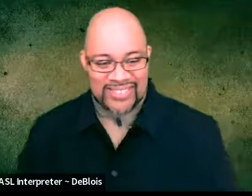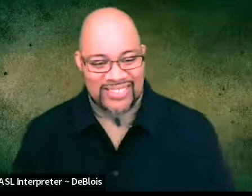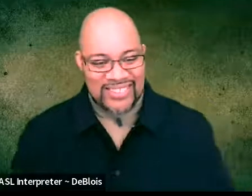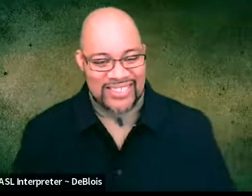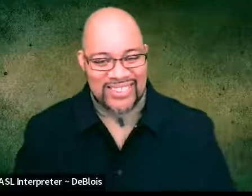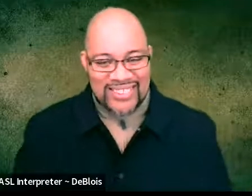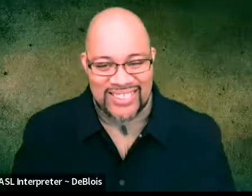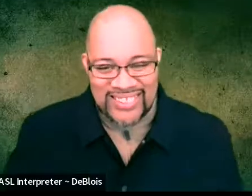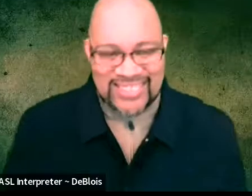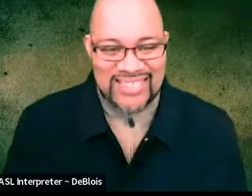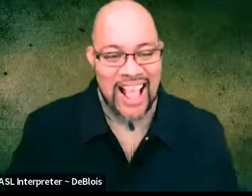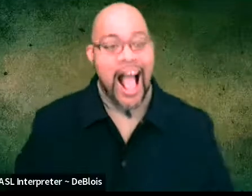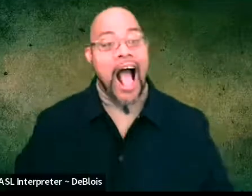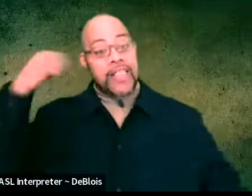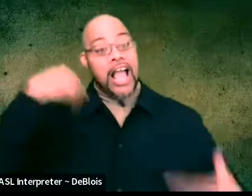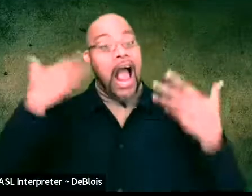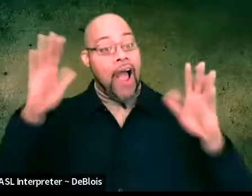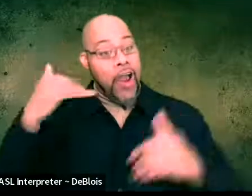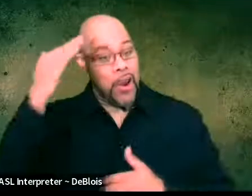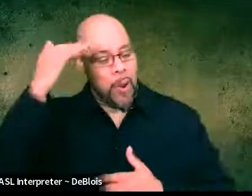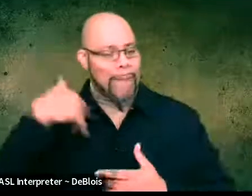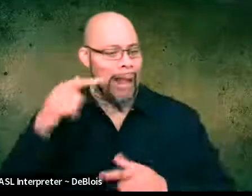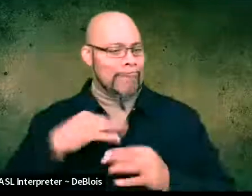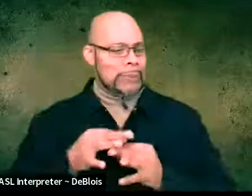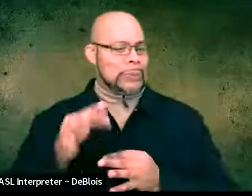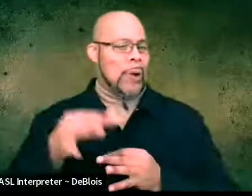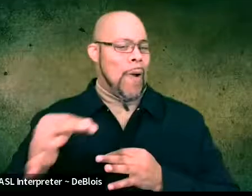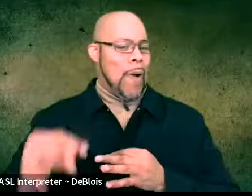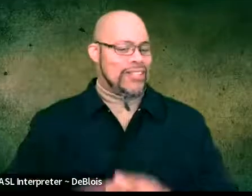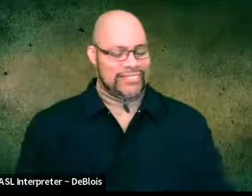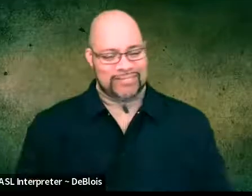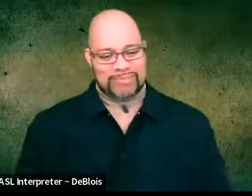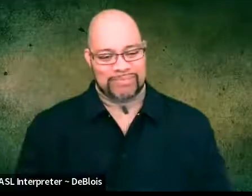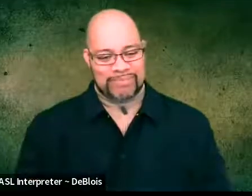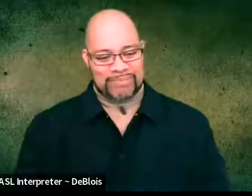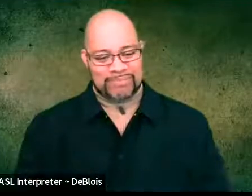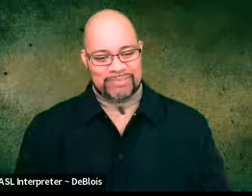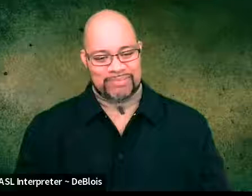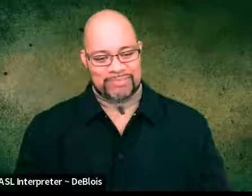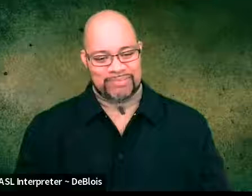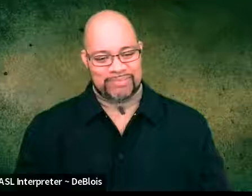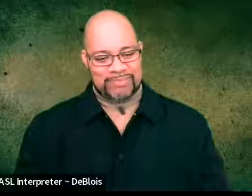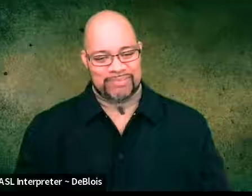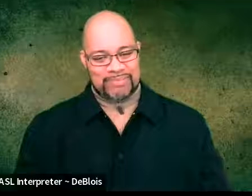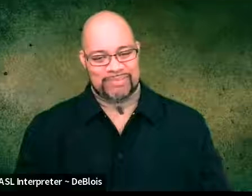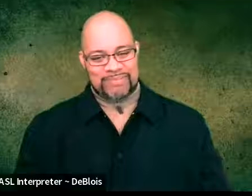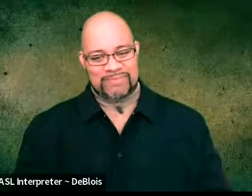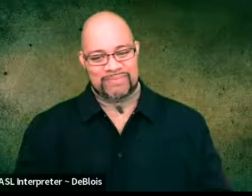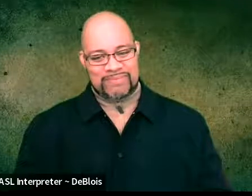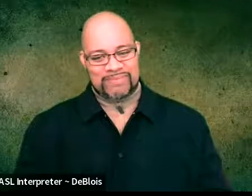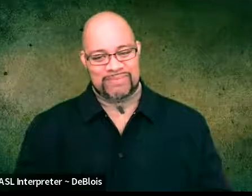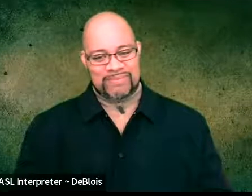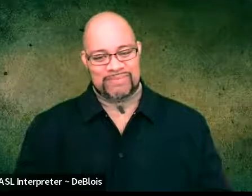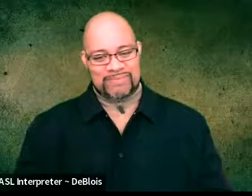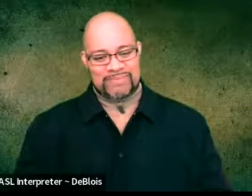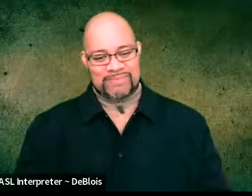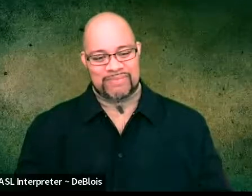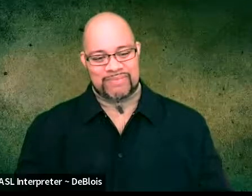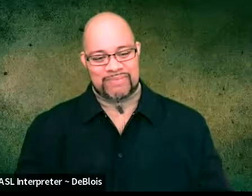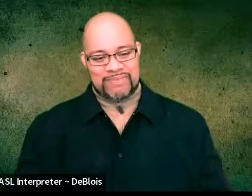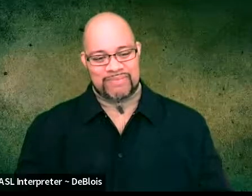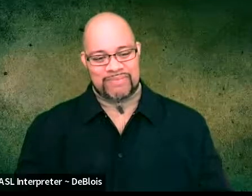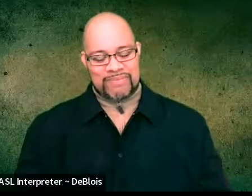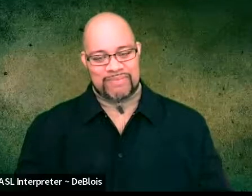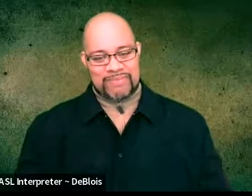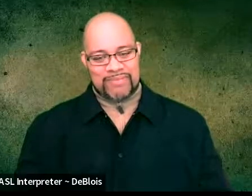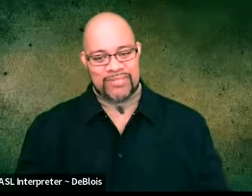I think I know what it is. So I'm just stalling. You know we are. Yeah, I know what it is. First